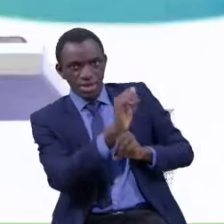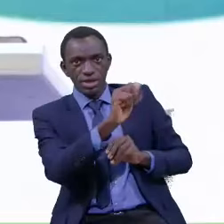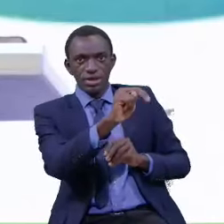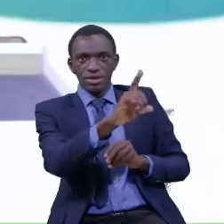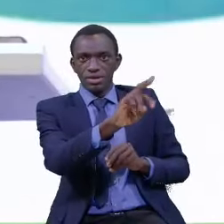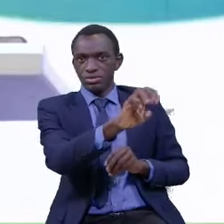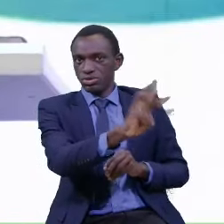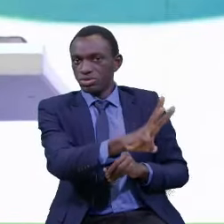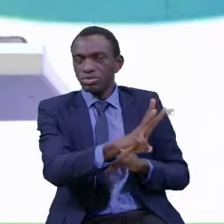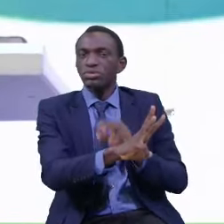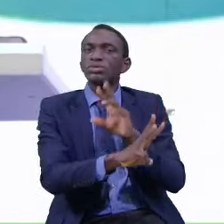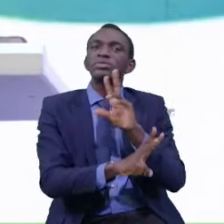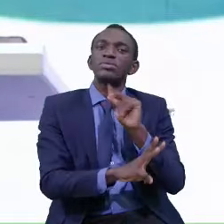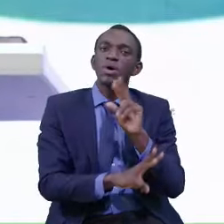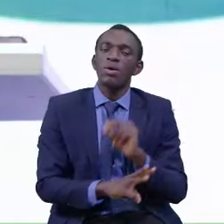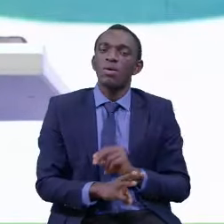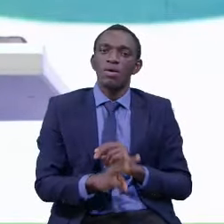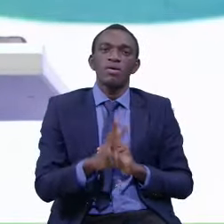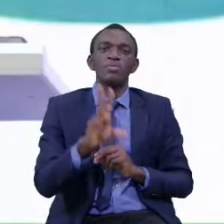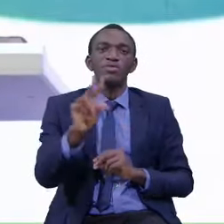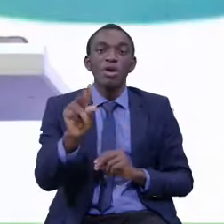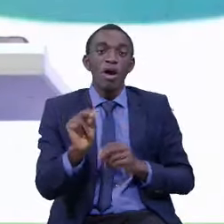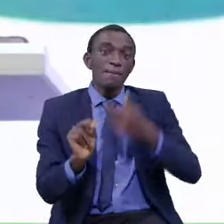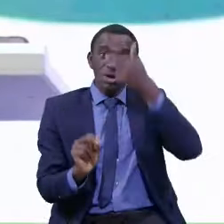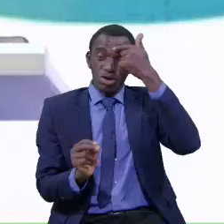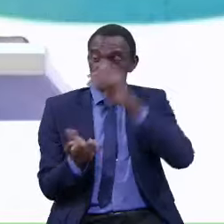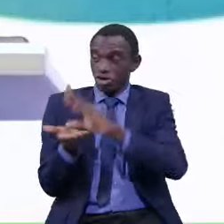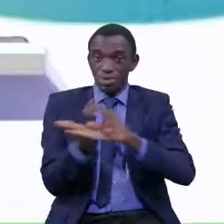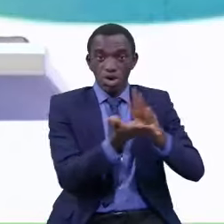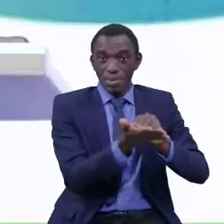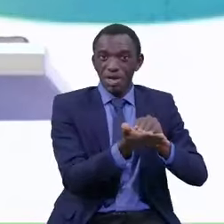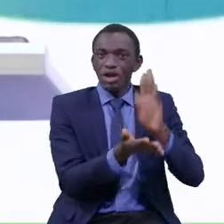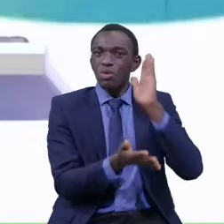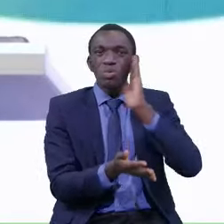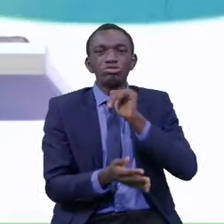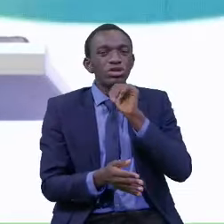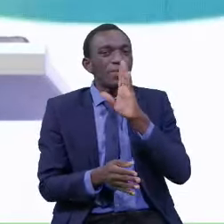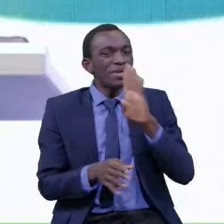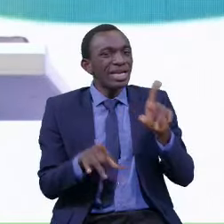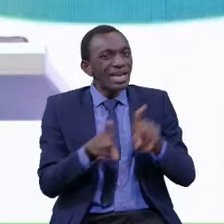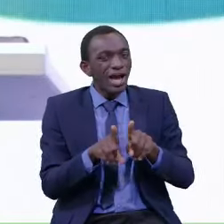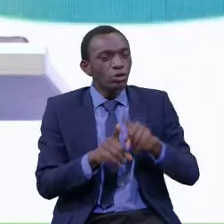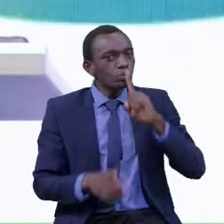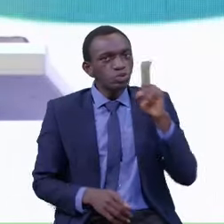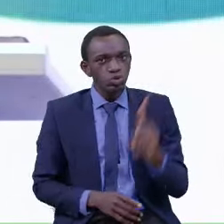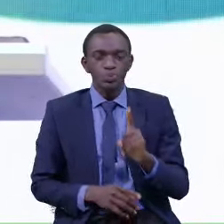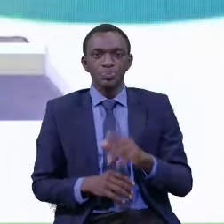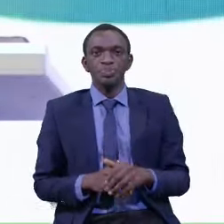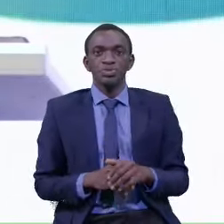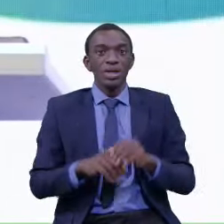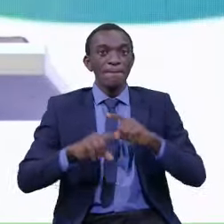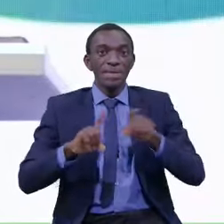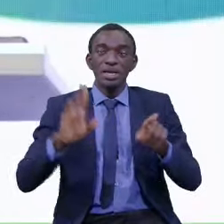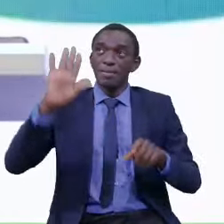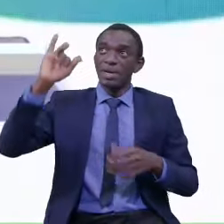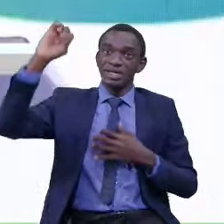Because a copy will never be like the original. But by the grace of God,